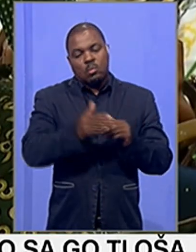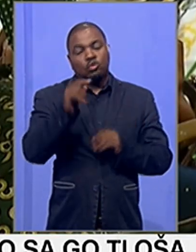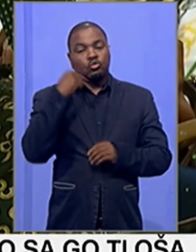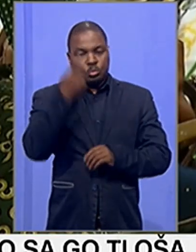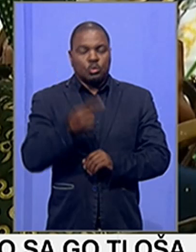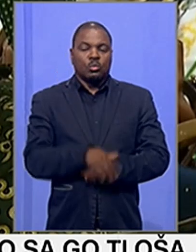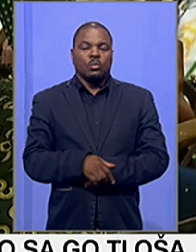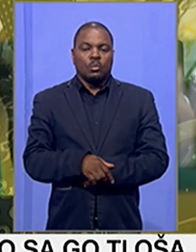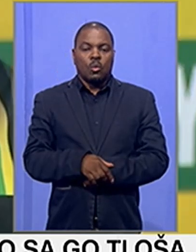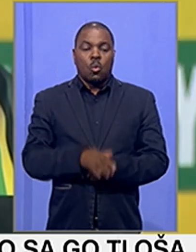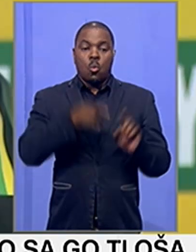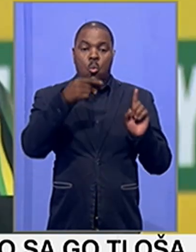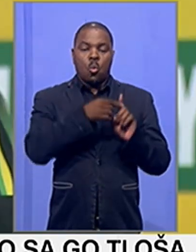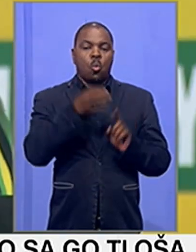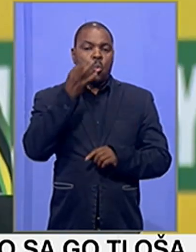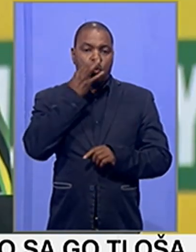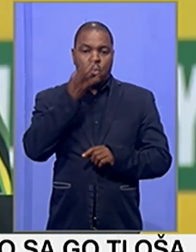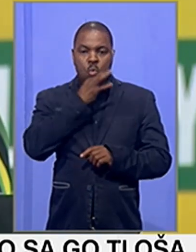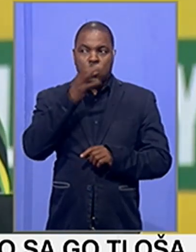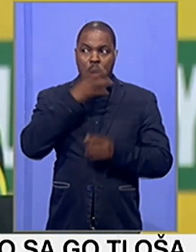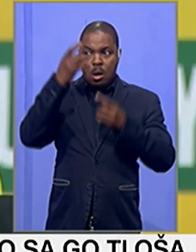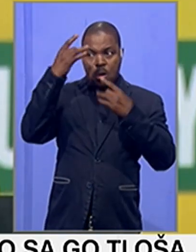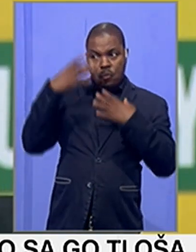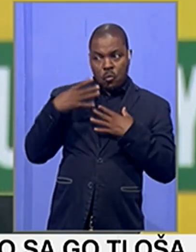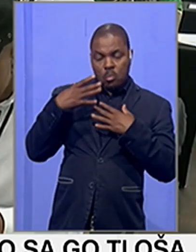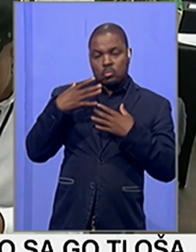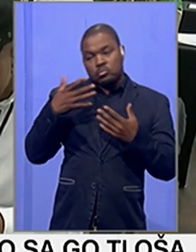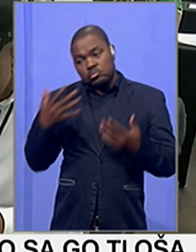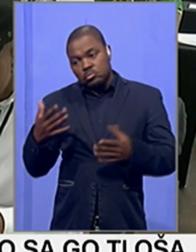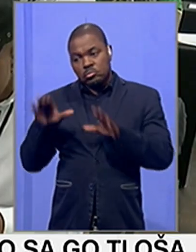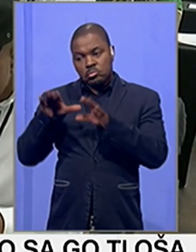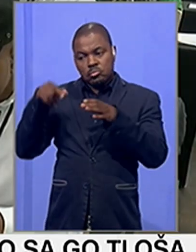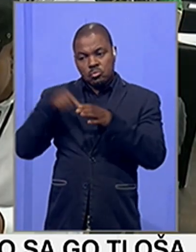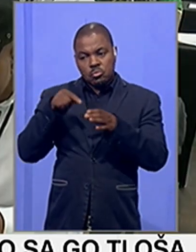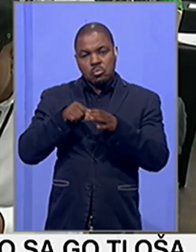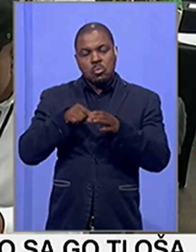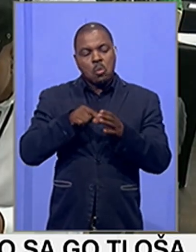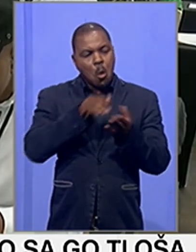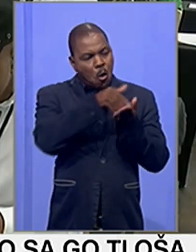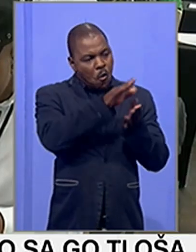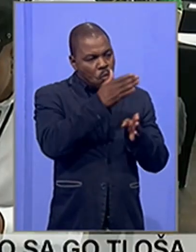bosasa. Ntombela yena o re ga se ahlwa a tsebišwa ka ga maikemišetšo a go mo fološa setulong.